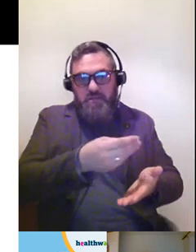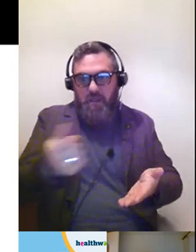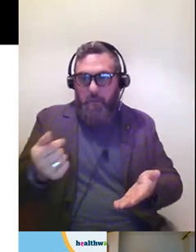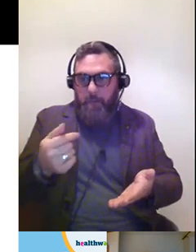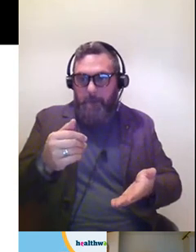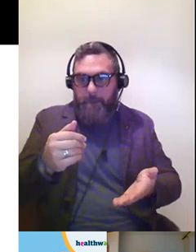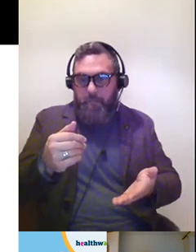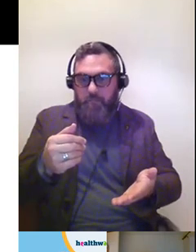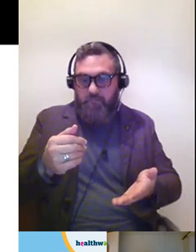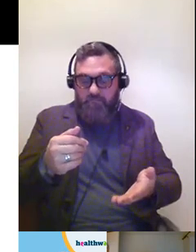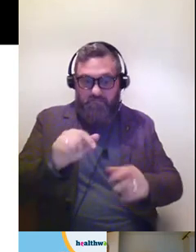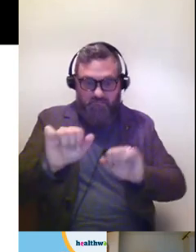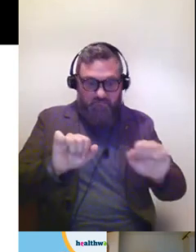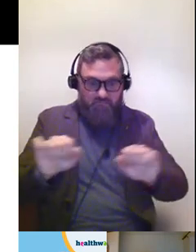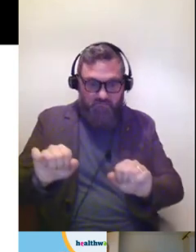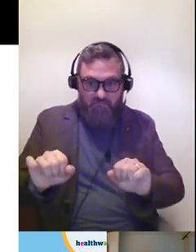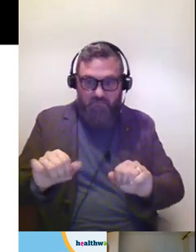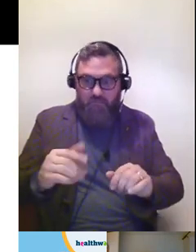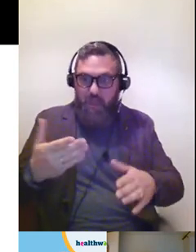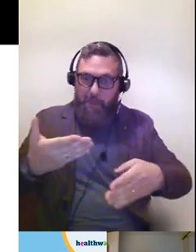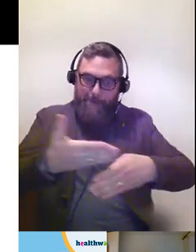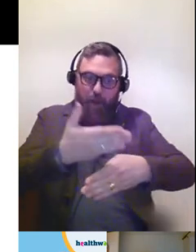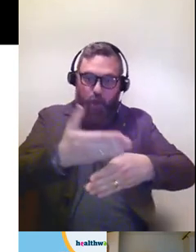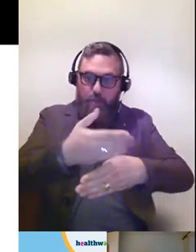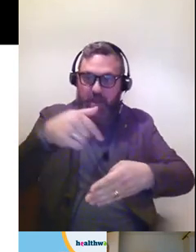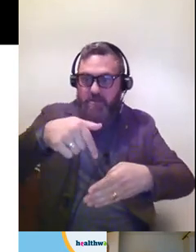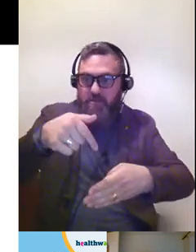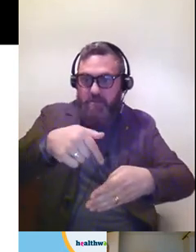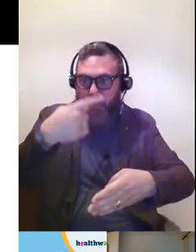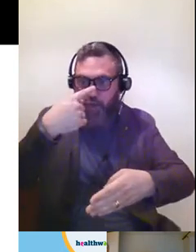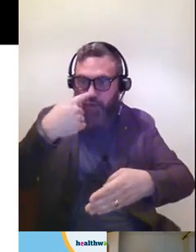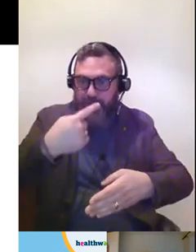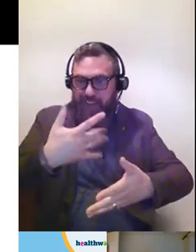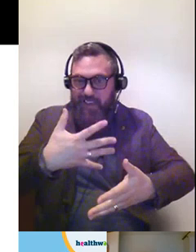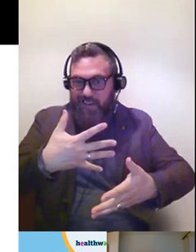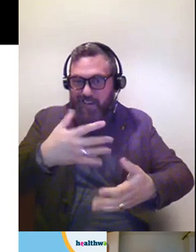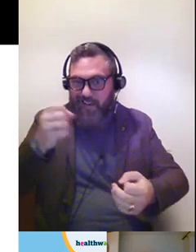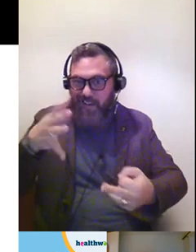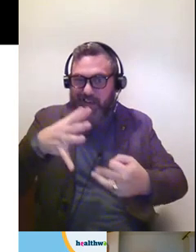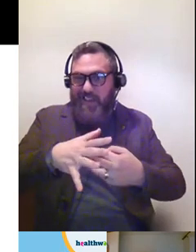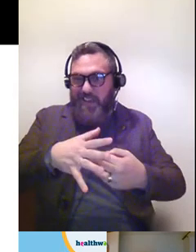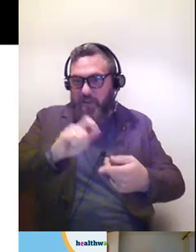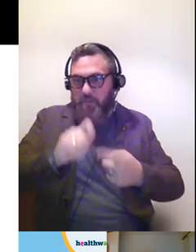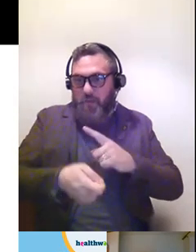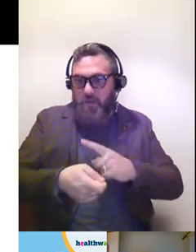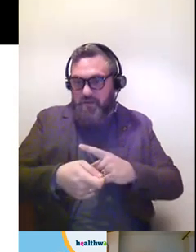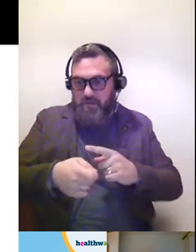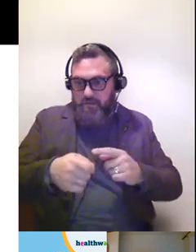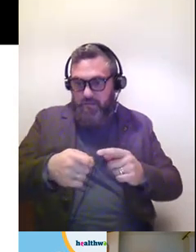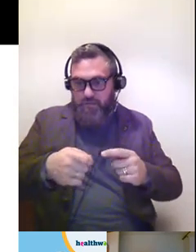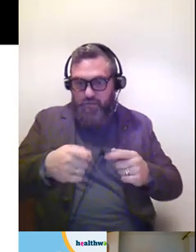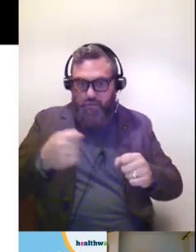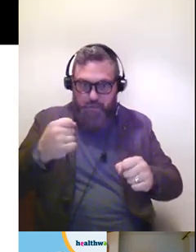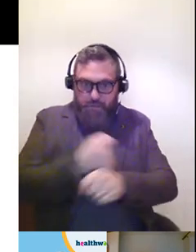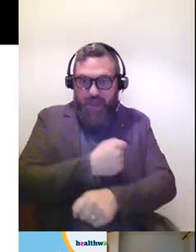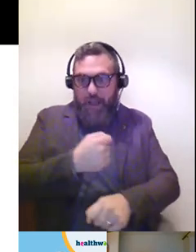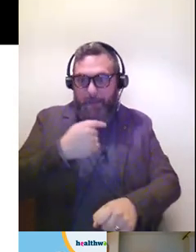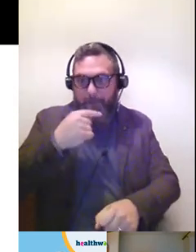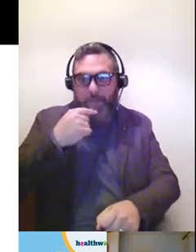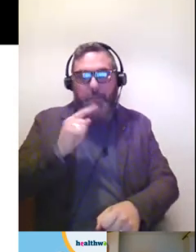on this call, such as employment, for example, being an absolute cornerstone of enabling people